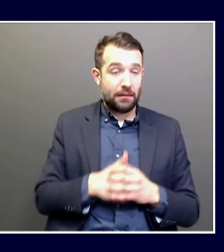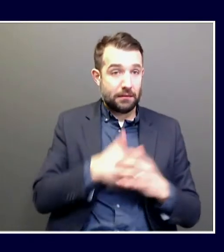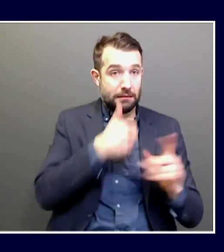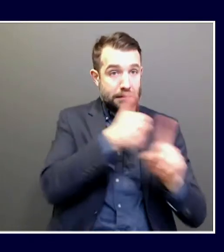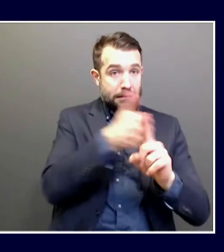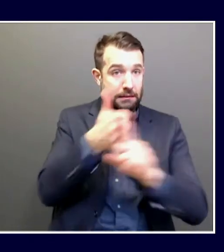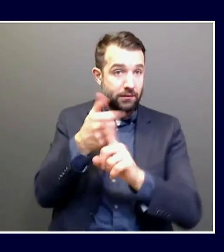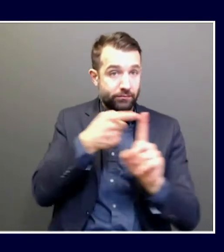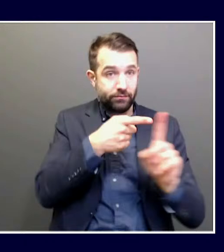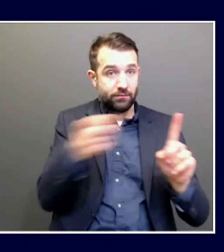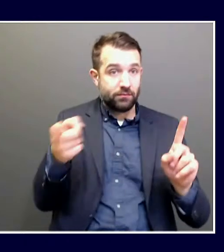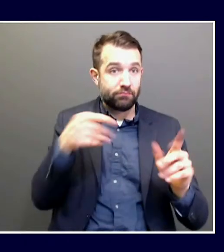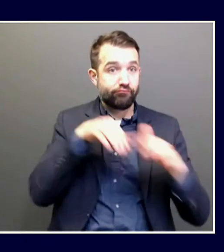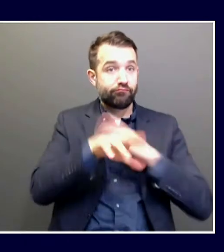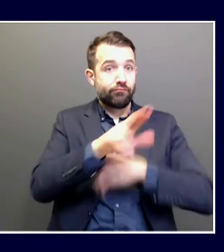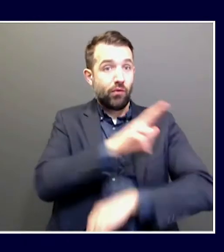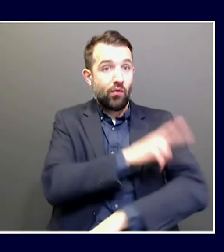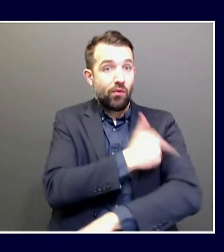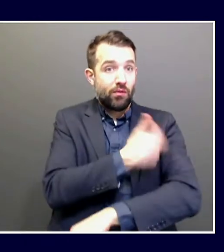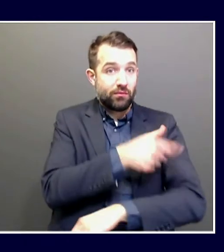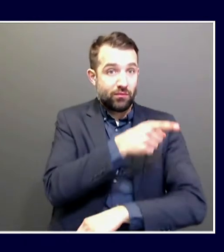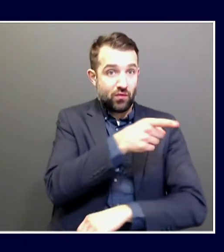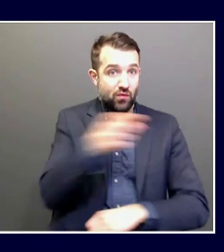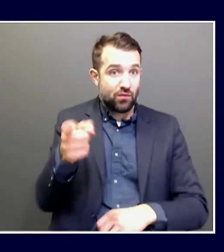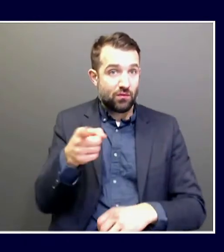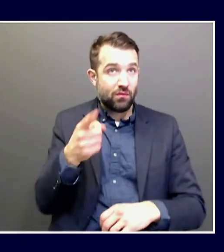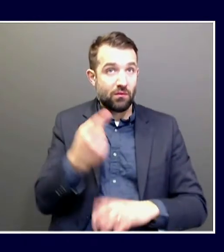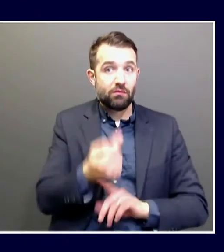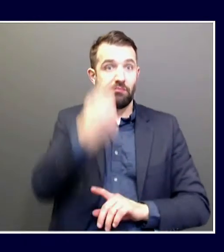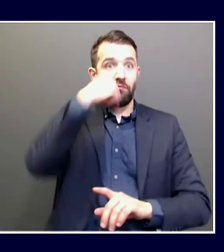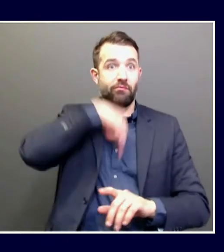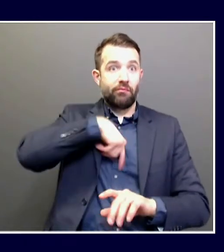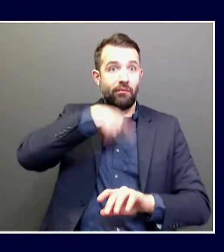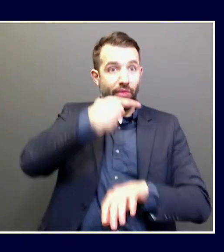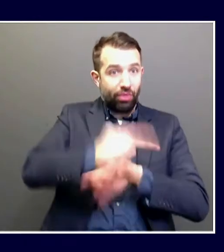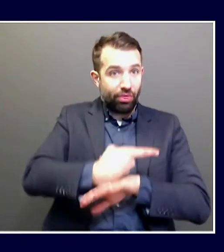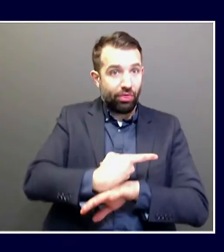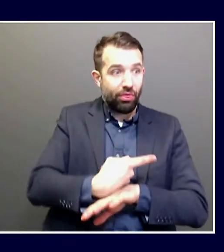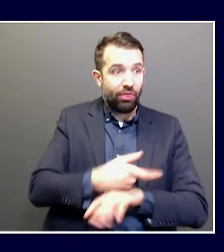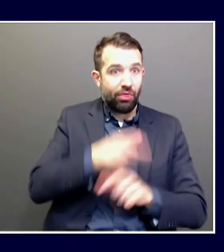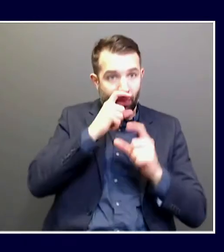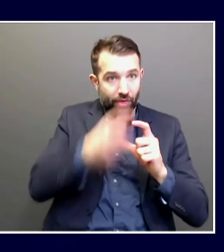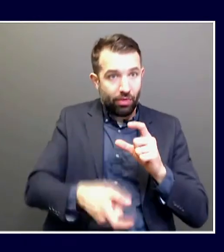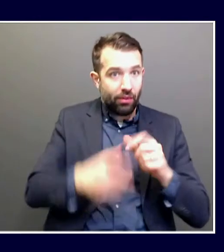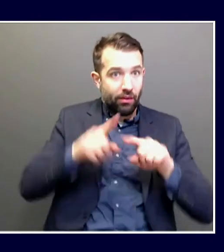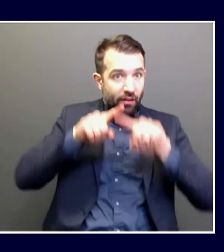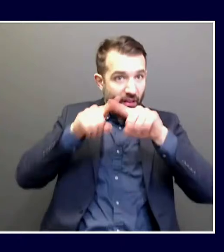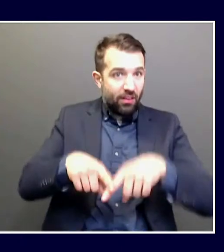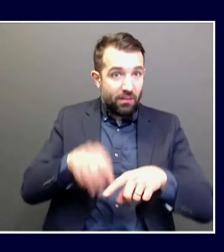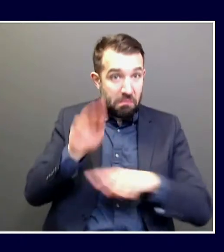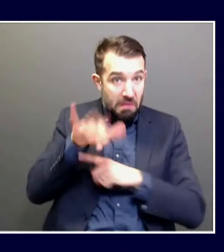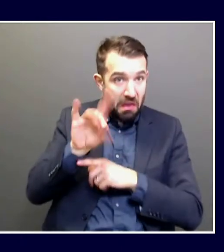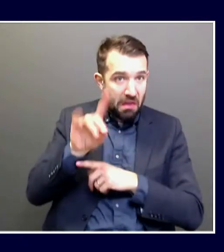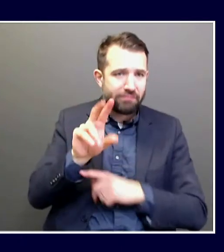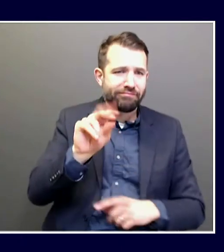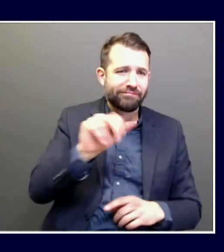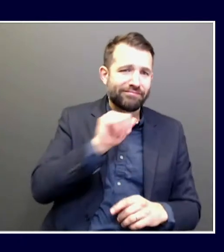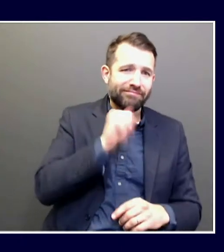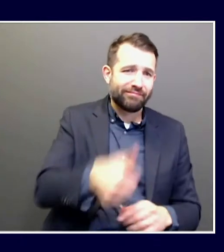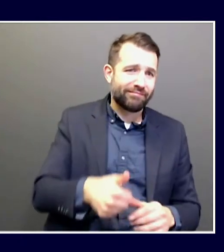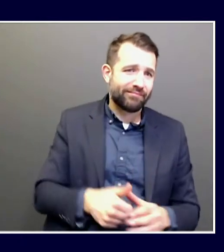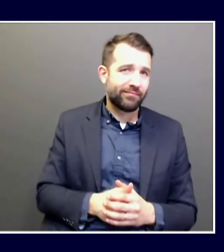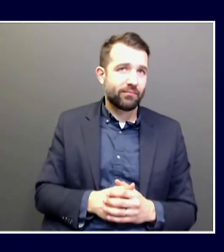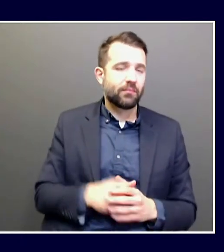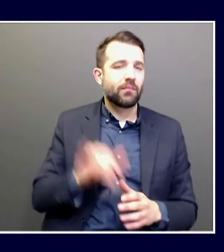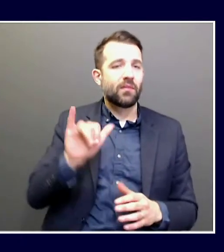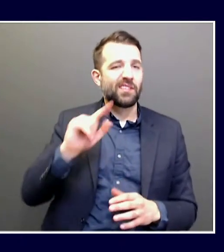certainly not mild for you. We haven't let up on our messaging and our recommendations for folks to get vaccinated and boosted. And so